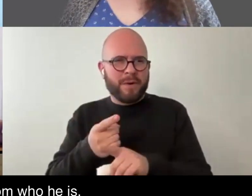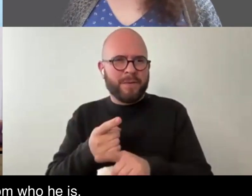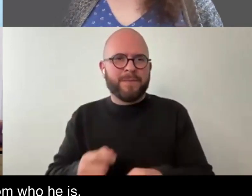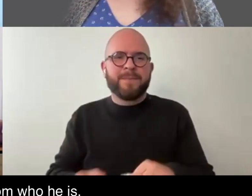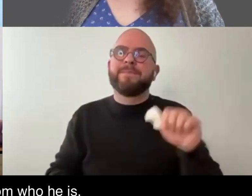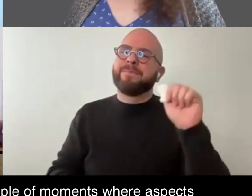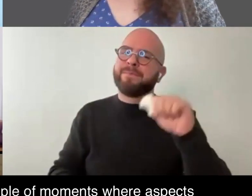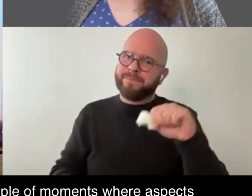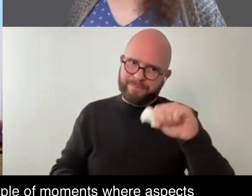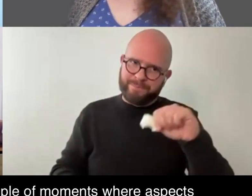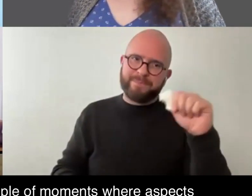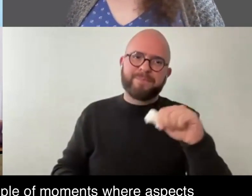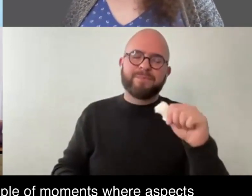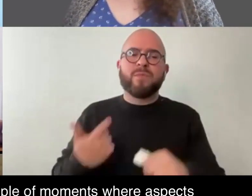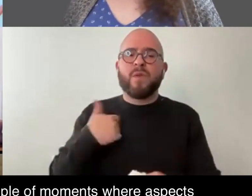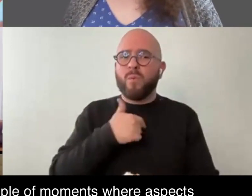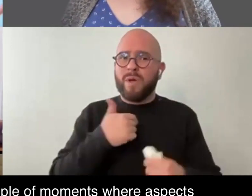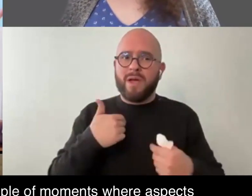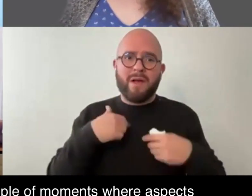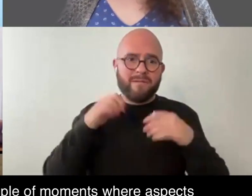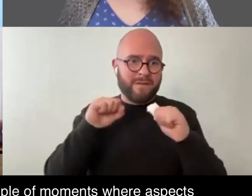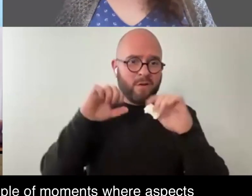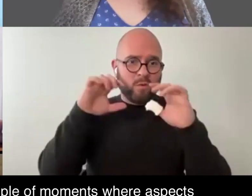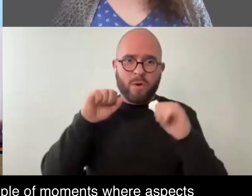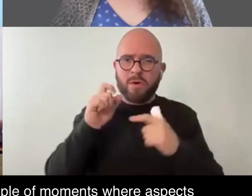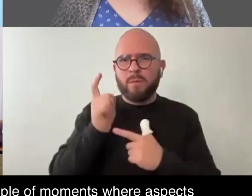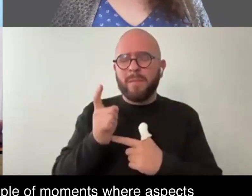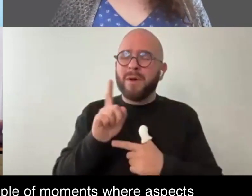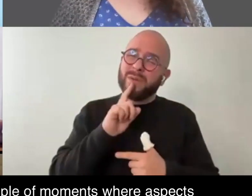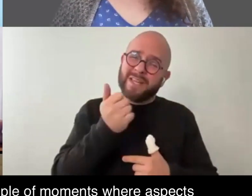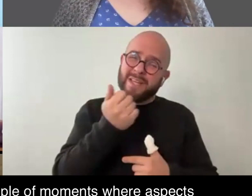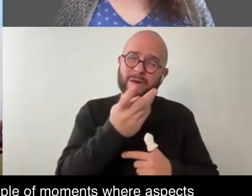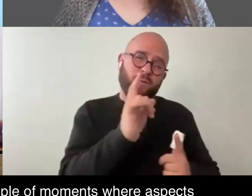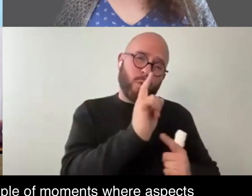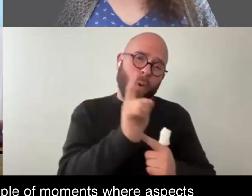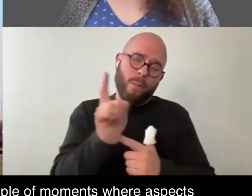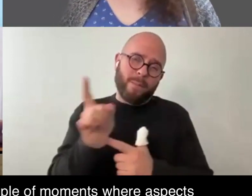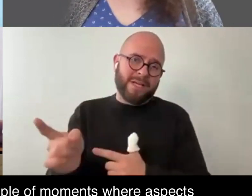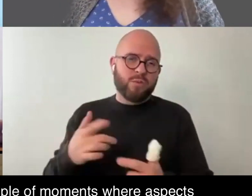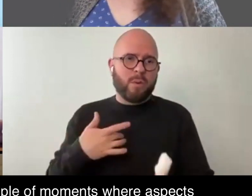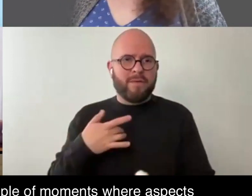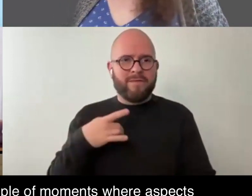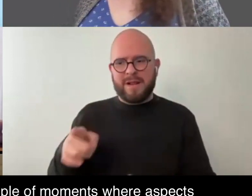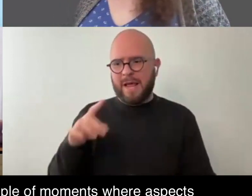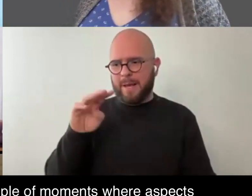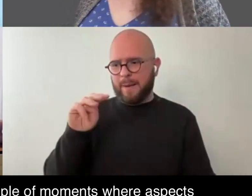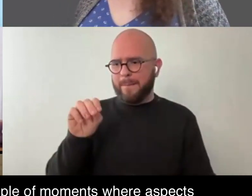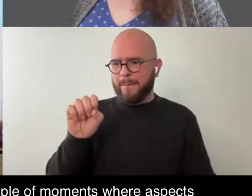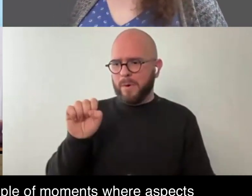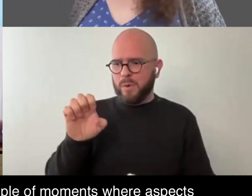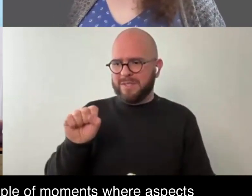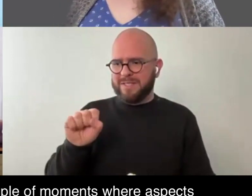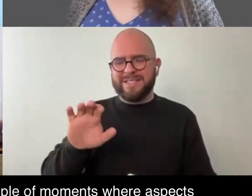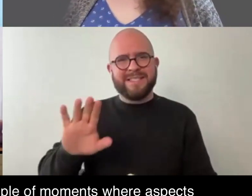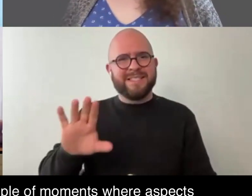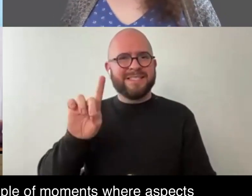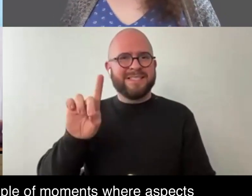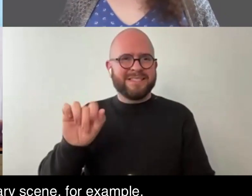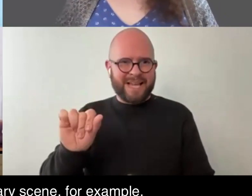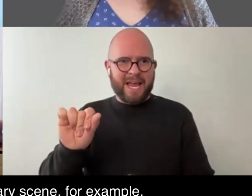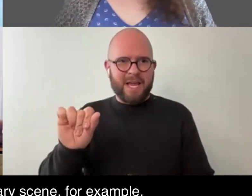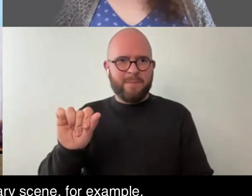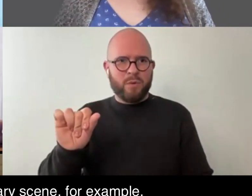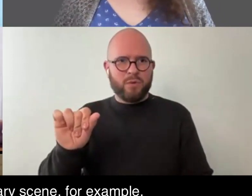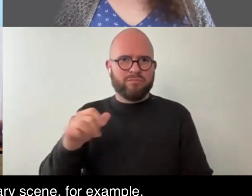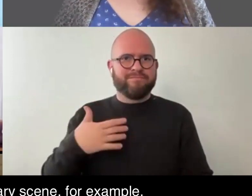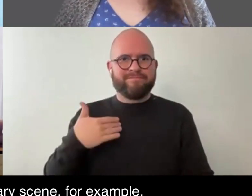really amazing moment where there's actually a couple of moments where aspects of Moses's disabled embodiment show up, right?